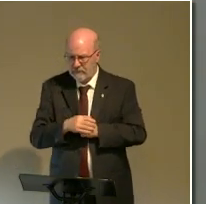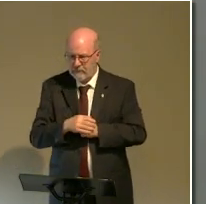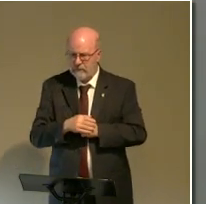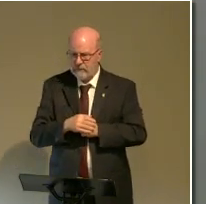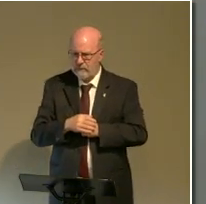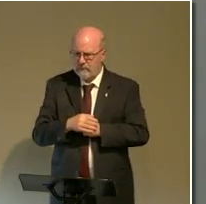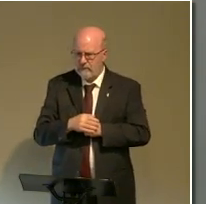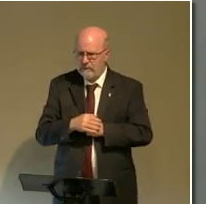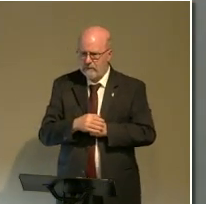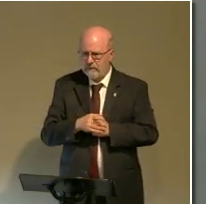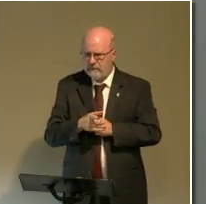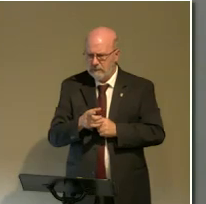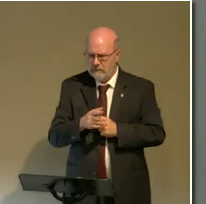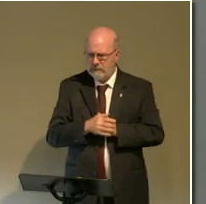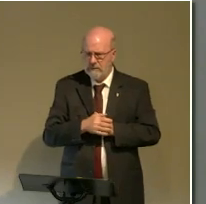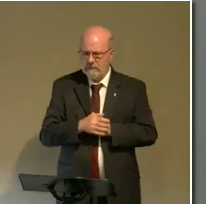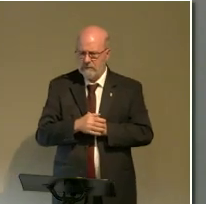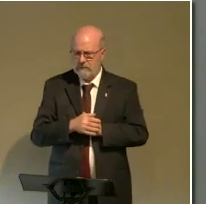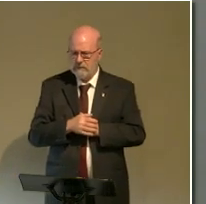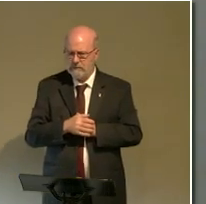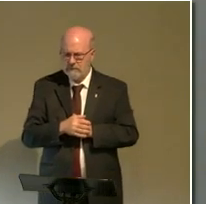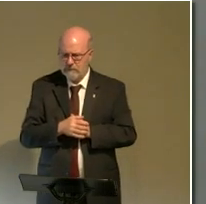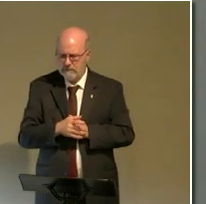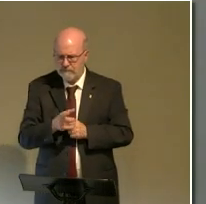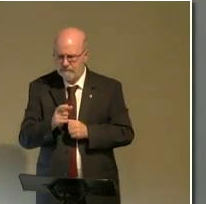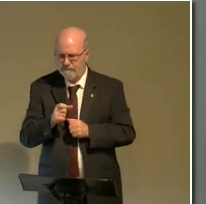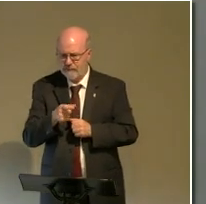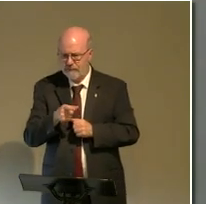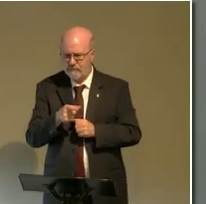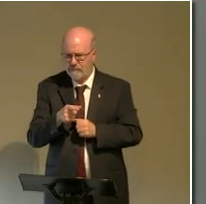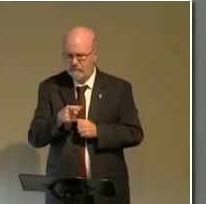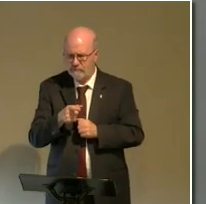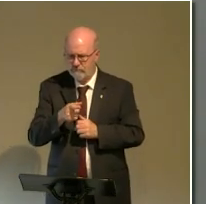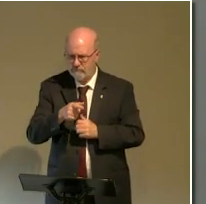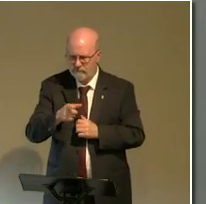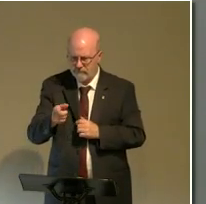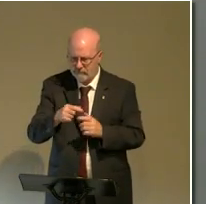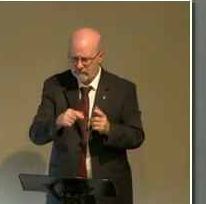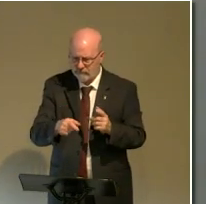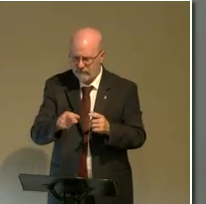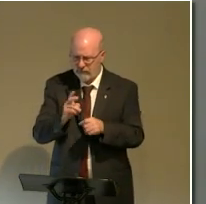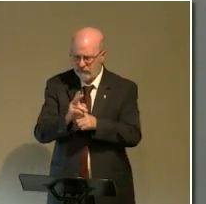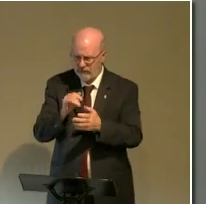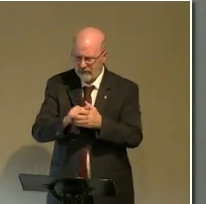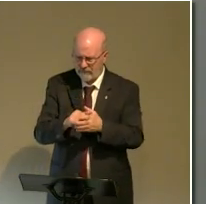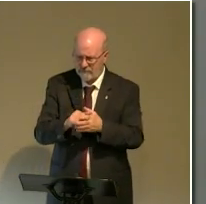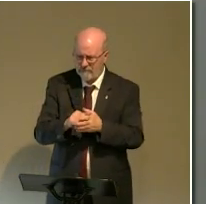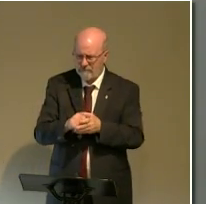I don't know, this one looks like, yeah, dabbling into this, that, I'll use that.